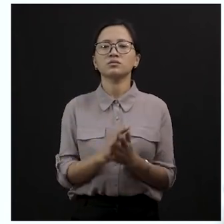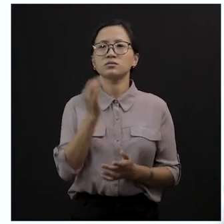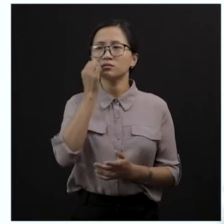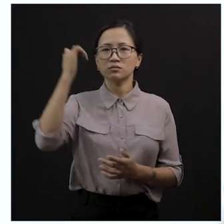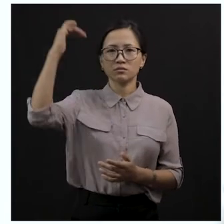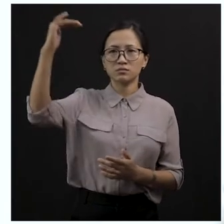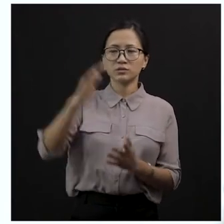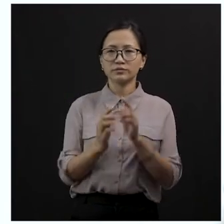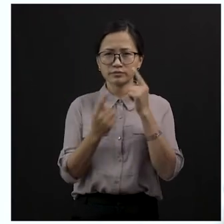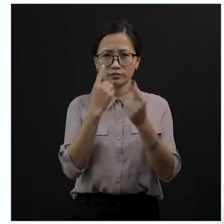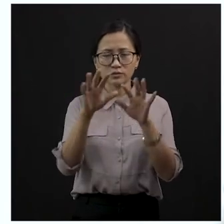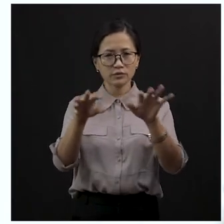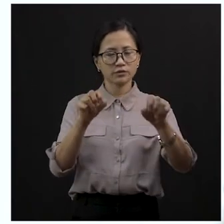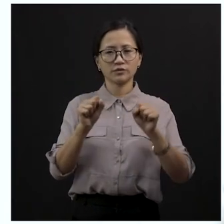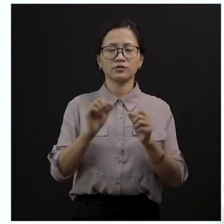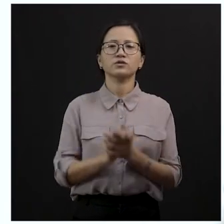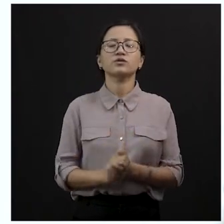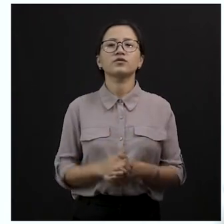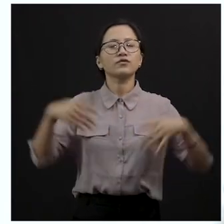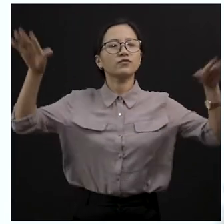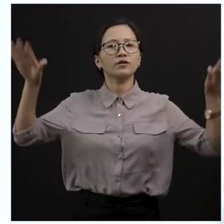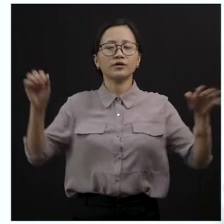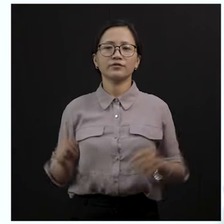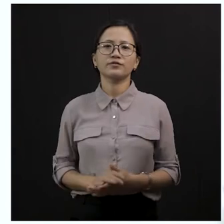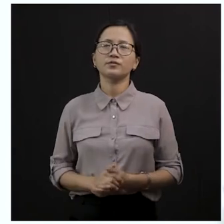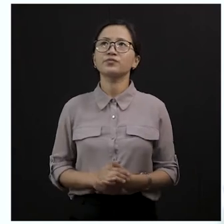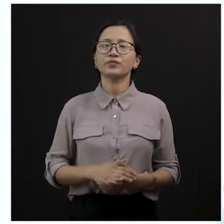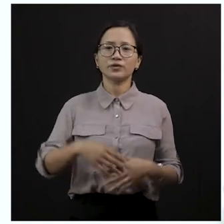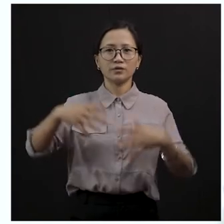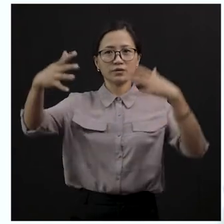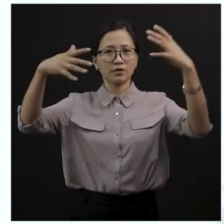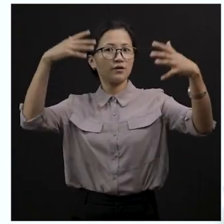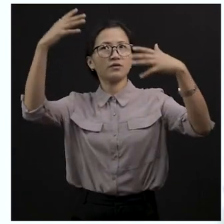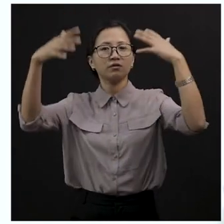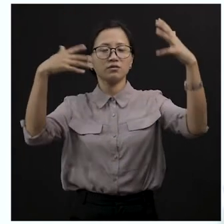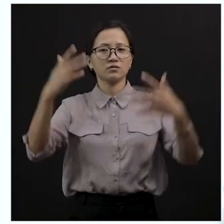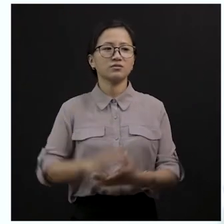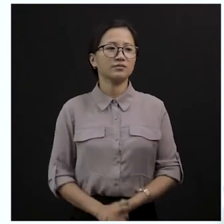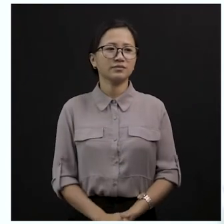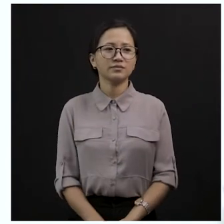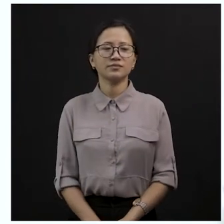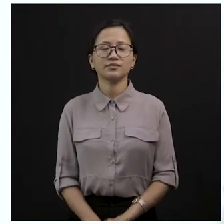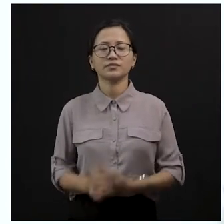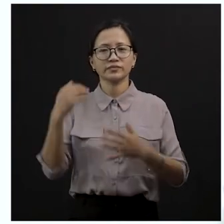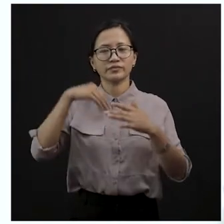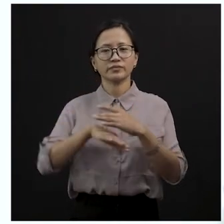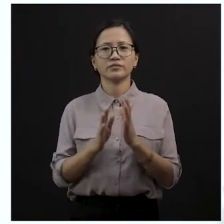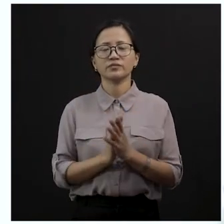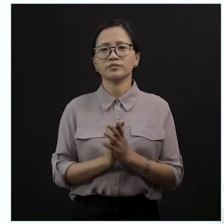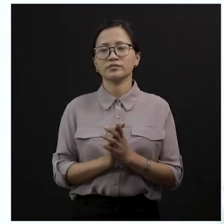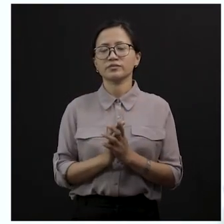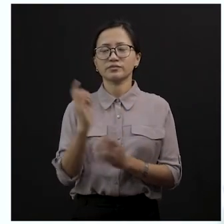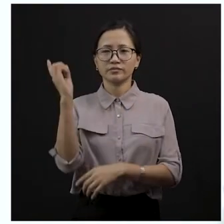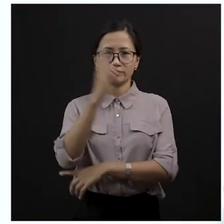men discovered to fly from the air, okay? So in this today's